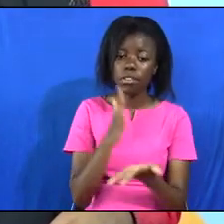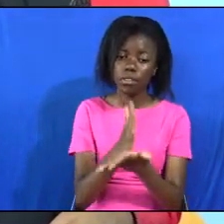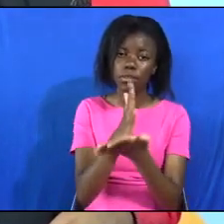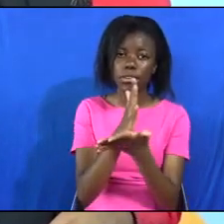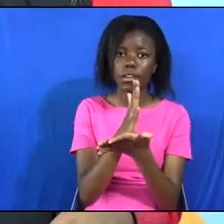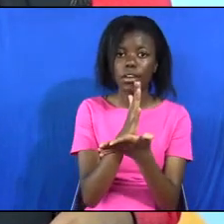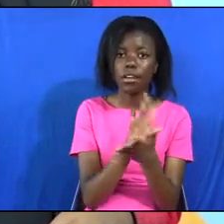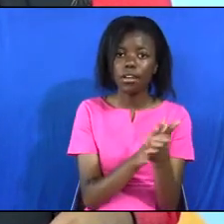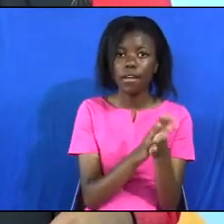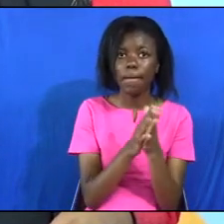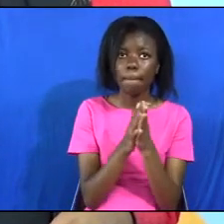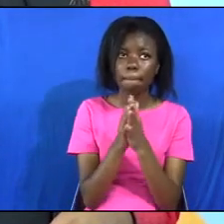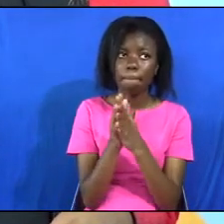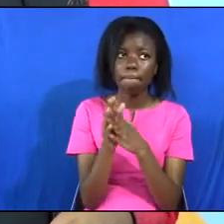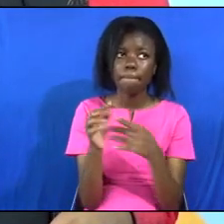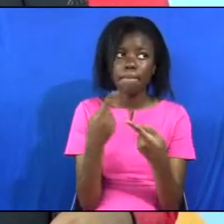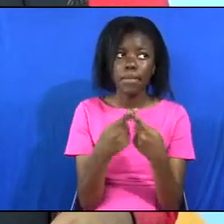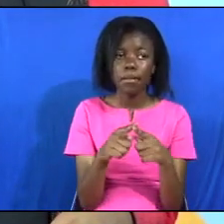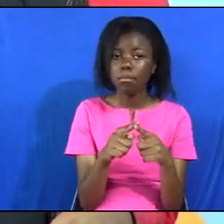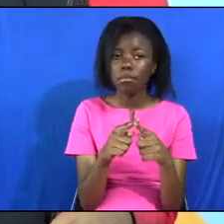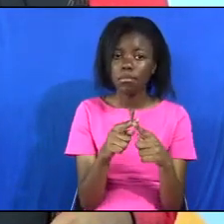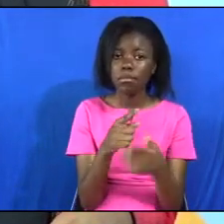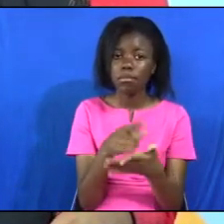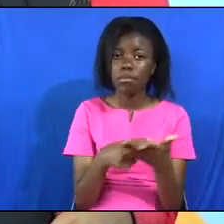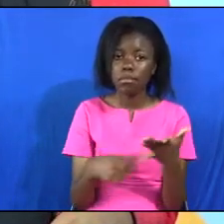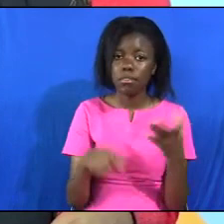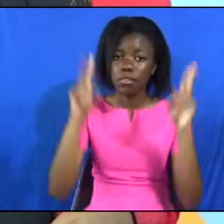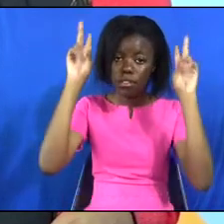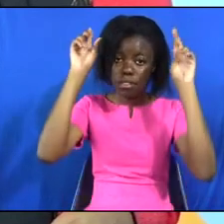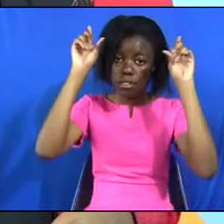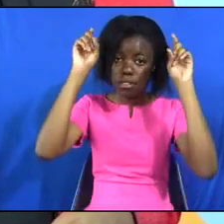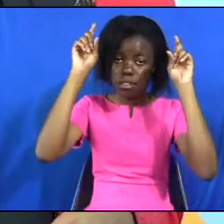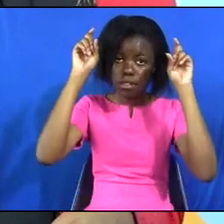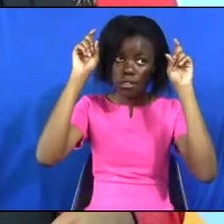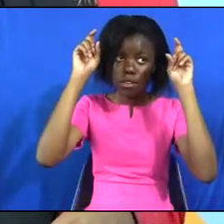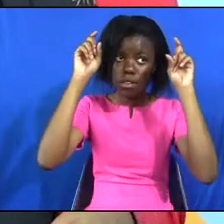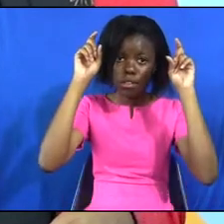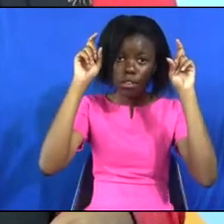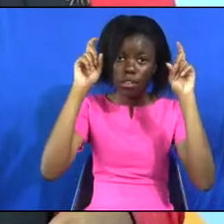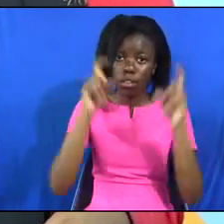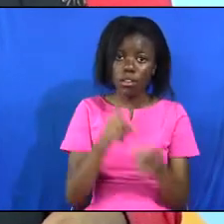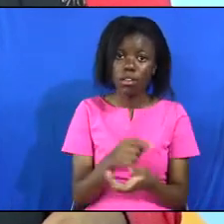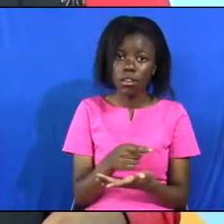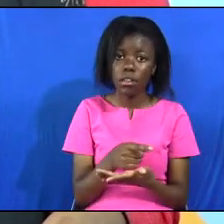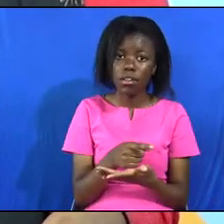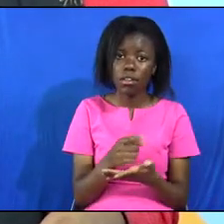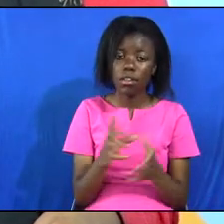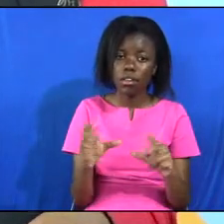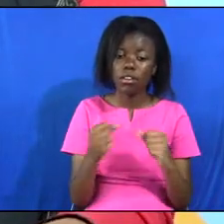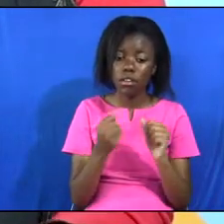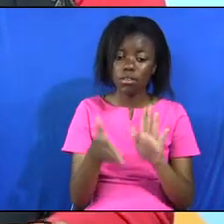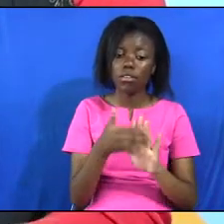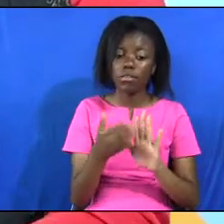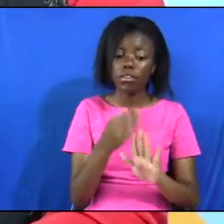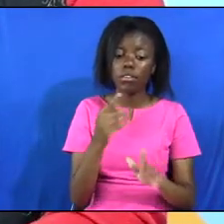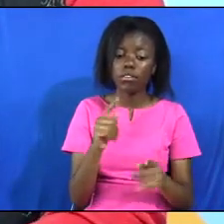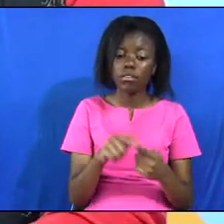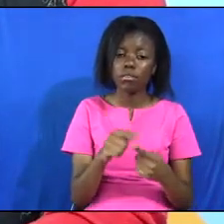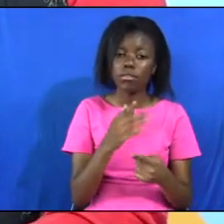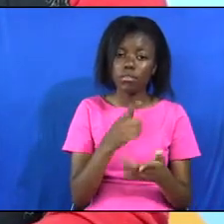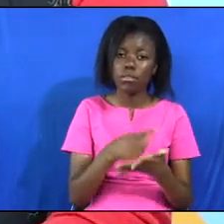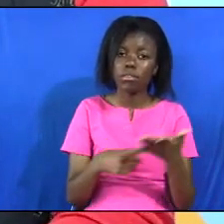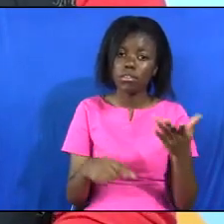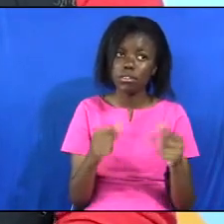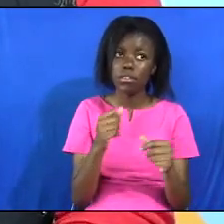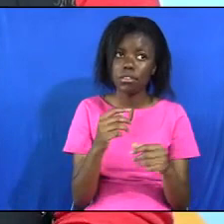be genuine. Abhor what is evil and hold fast to what is good. Be